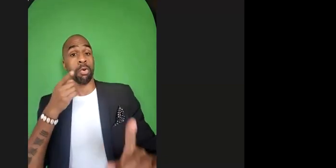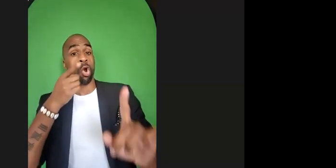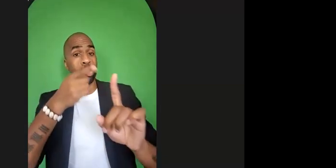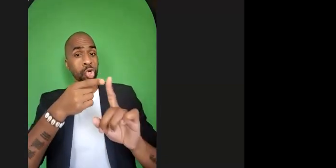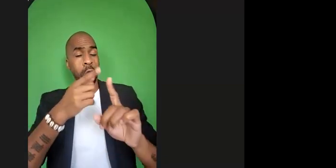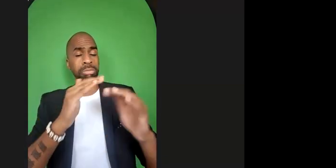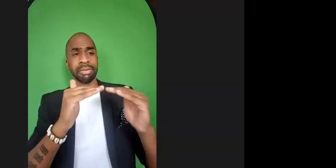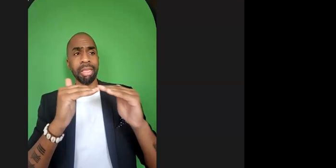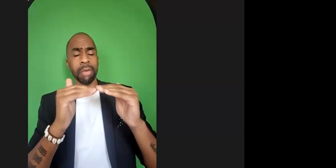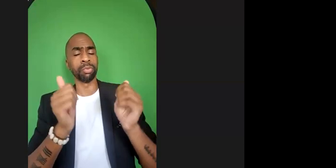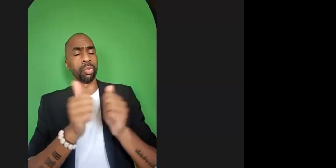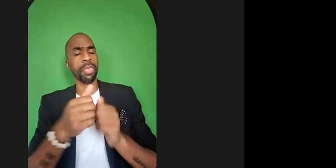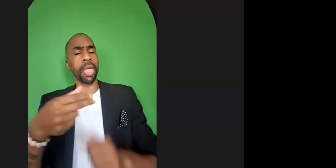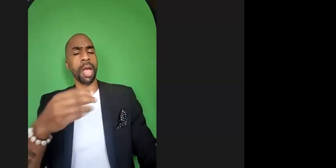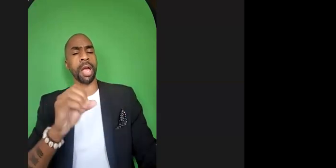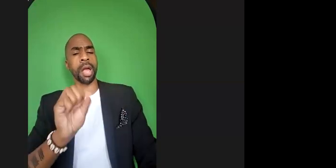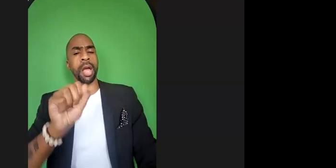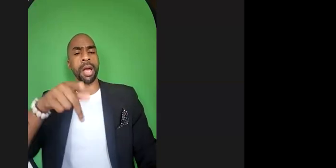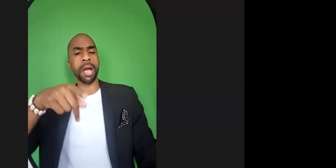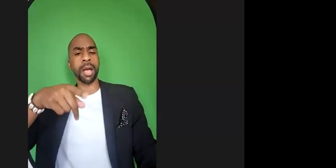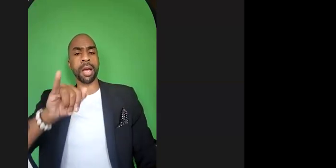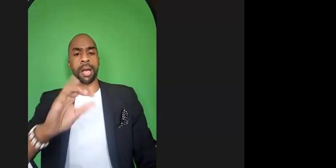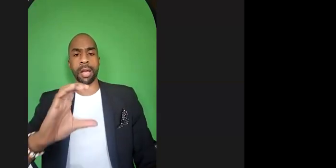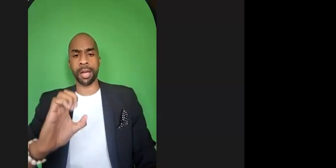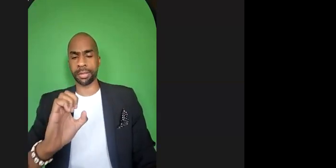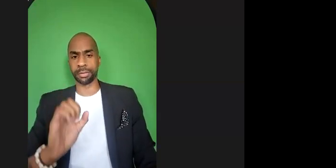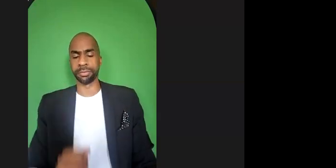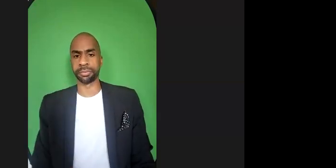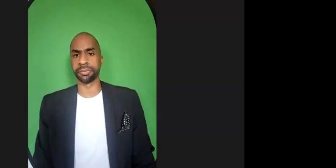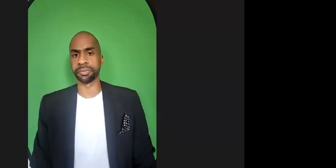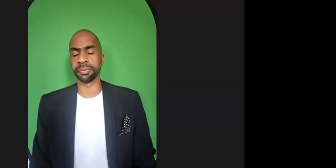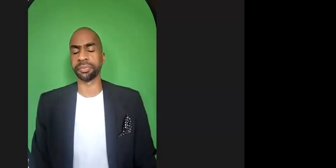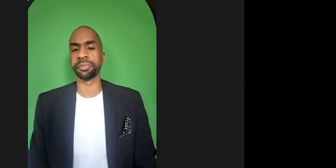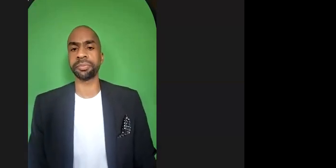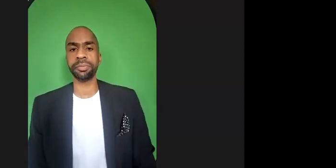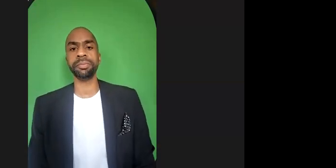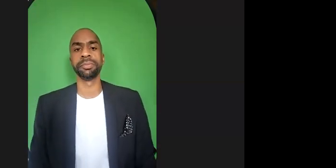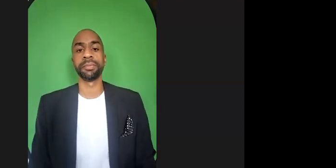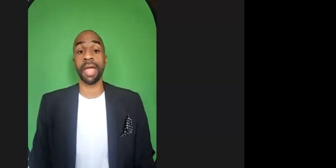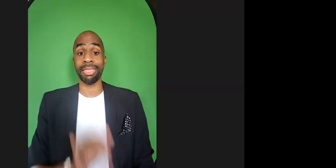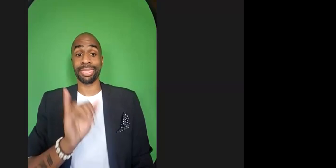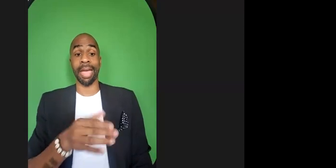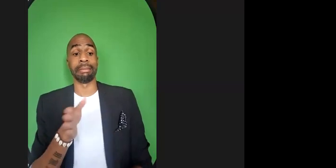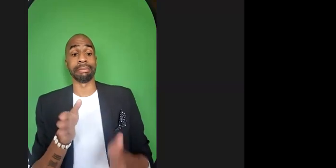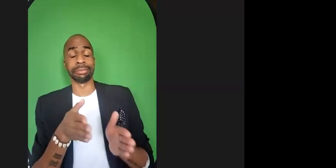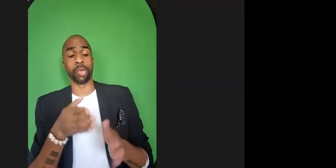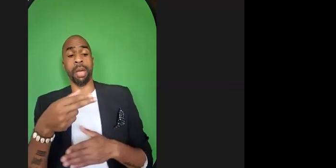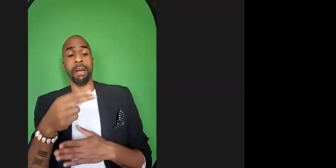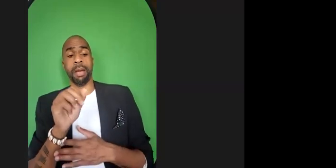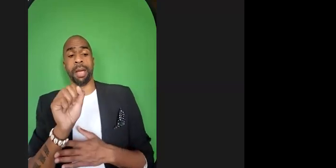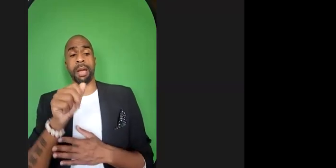with hospice. So in addition to being a program for people with a prognosis of less than 6 months, hospice is also a program